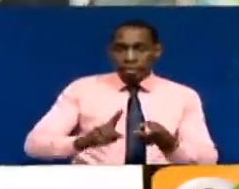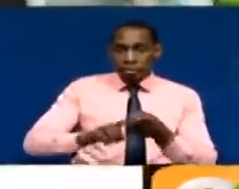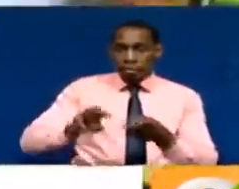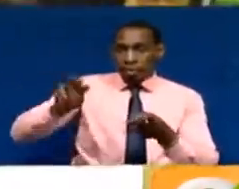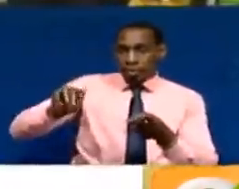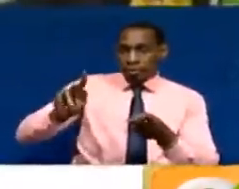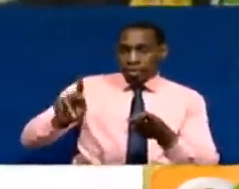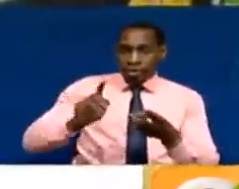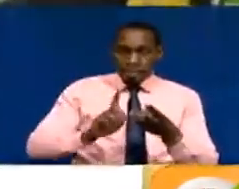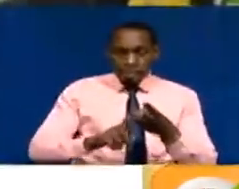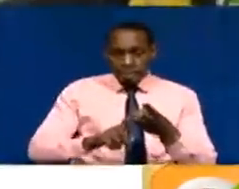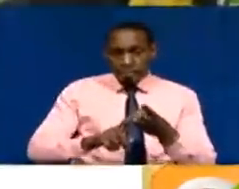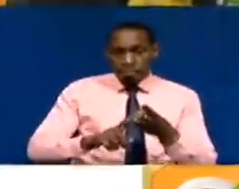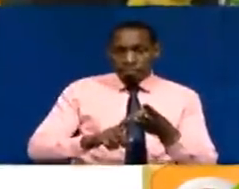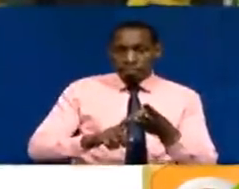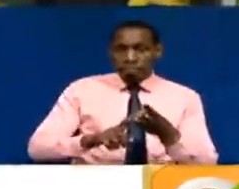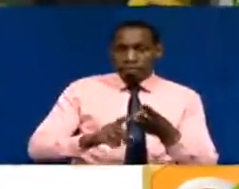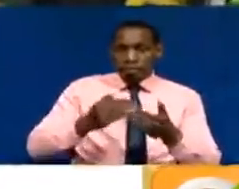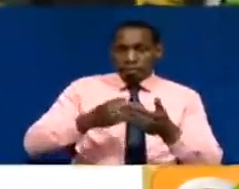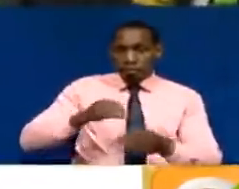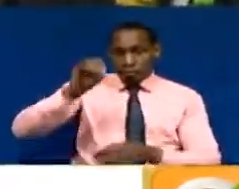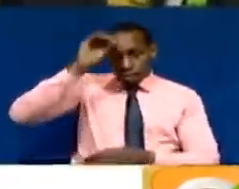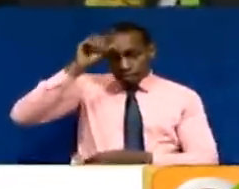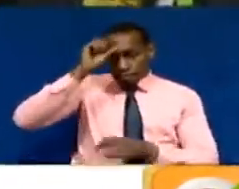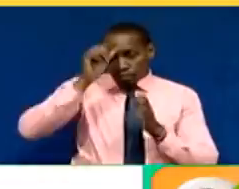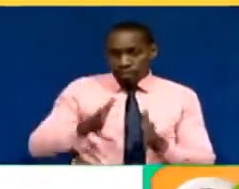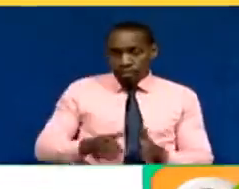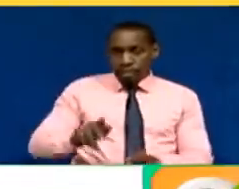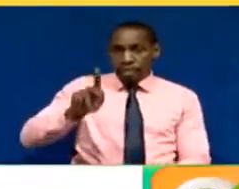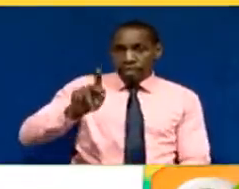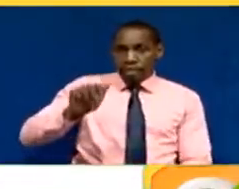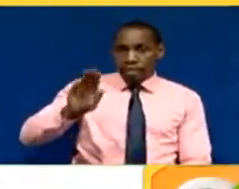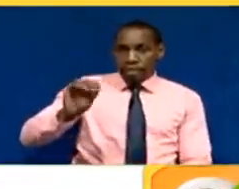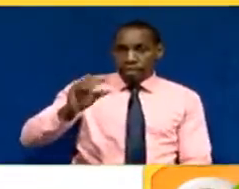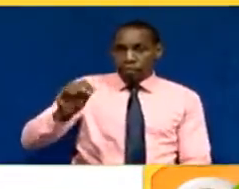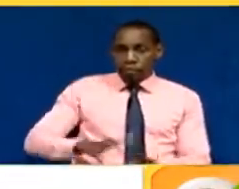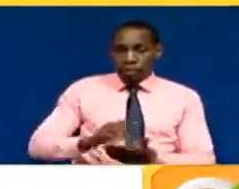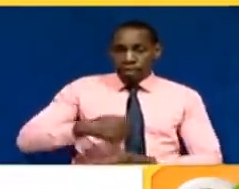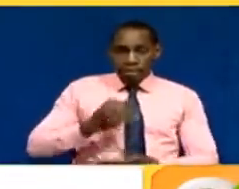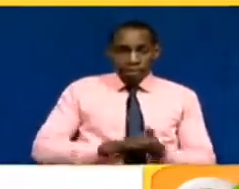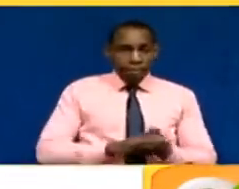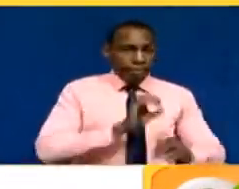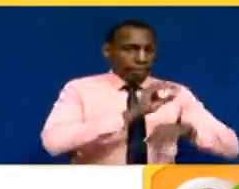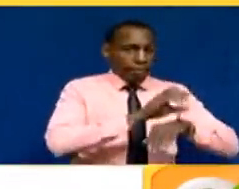Gatundu South MP Moses Kuria and former Kiambu Governor William Kabogo. Mimi nilimchanua William.